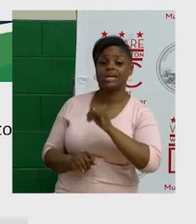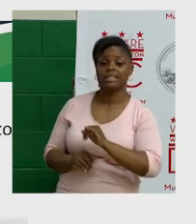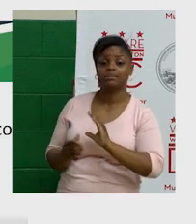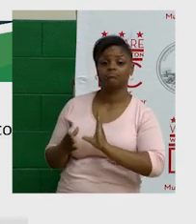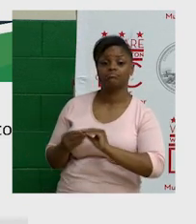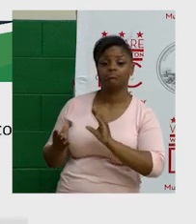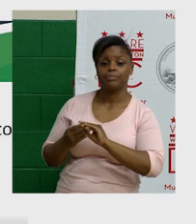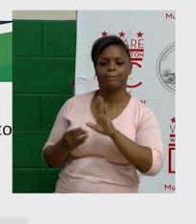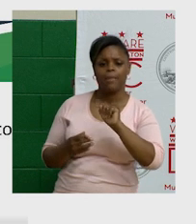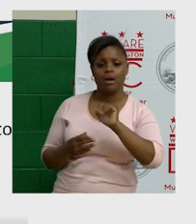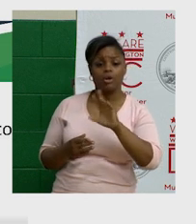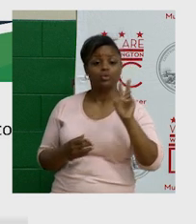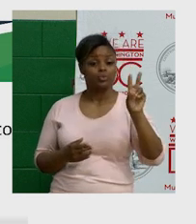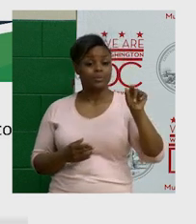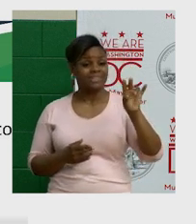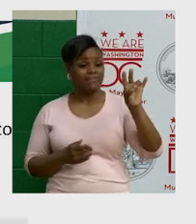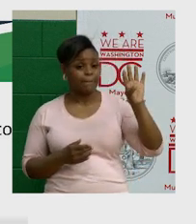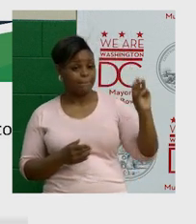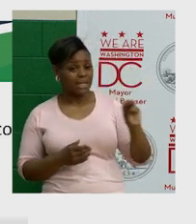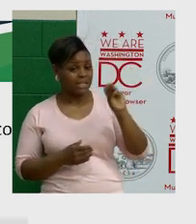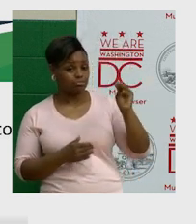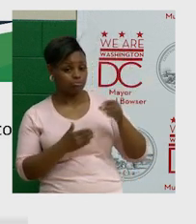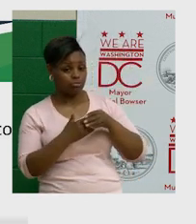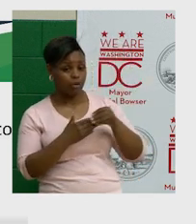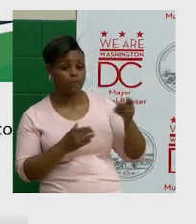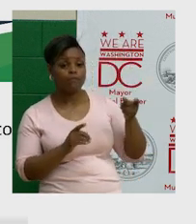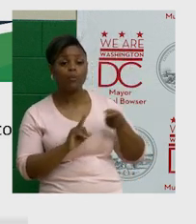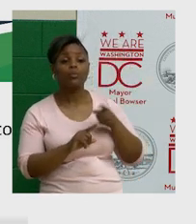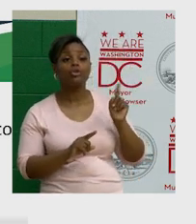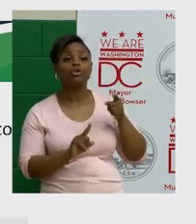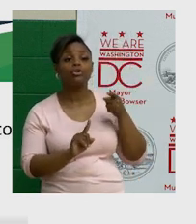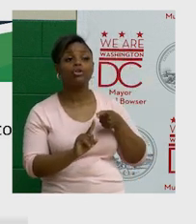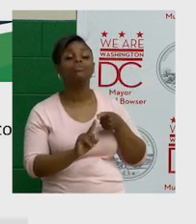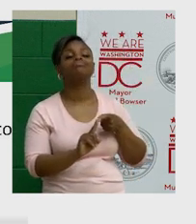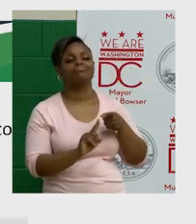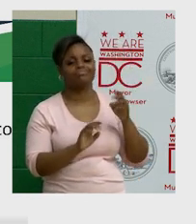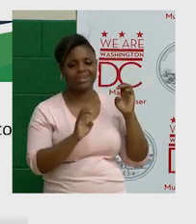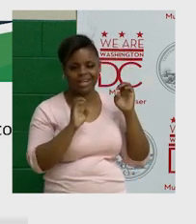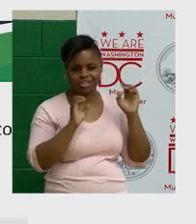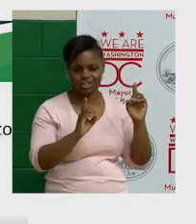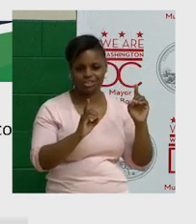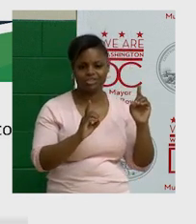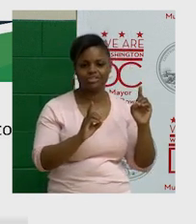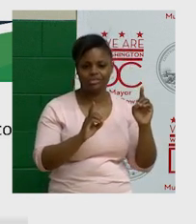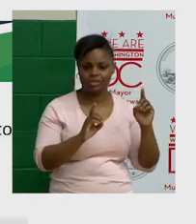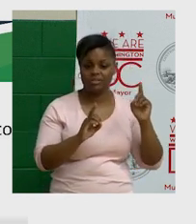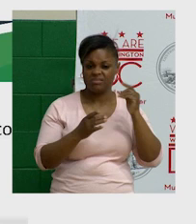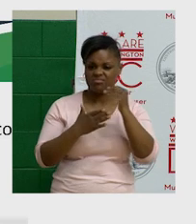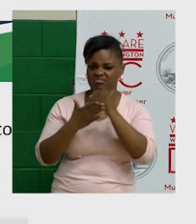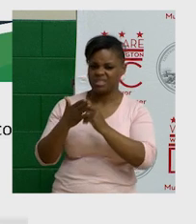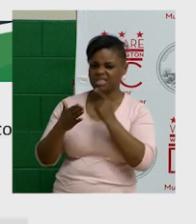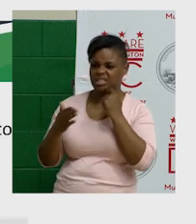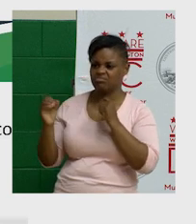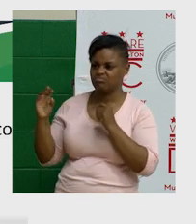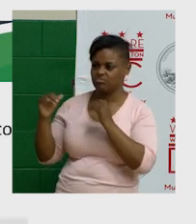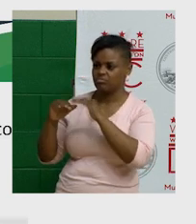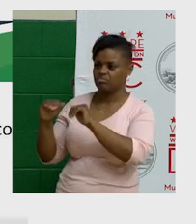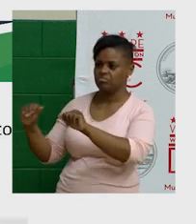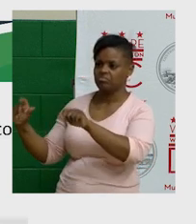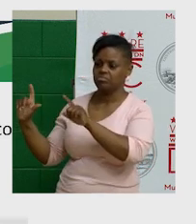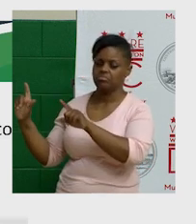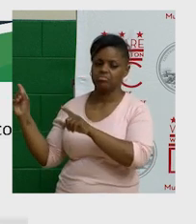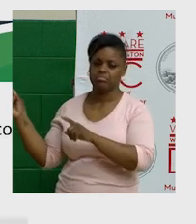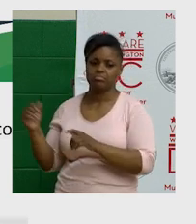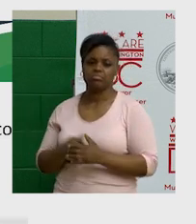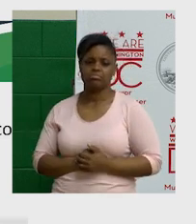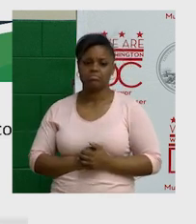about $2.7 billion in education for some of the things that you see on the screen. $93 million more dollars to support